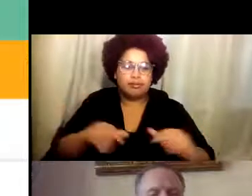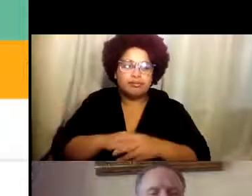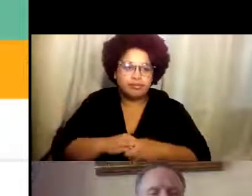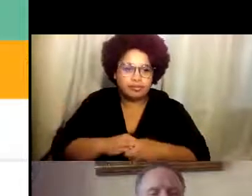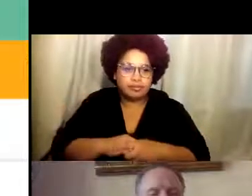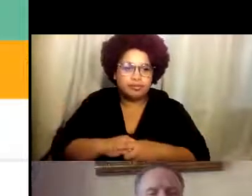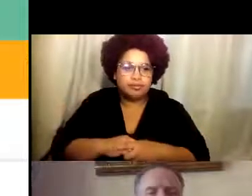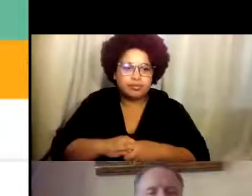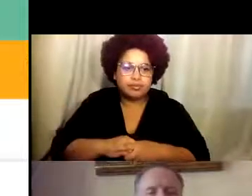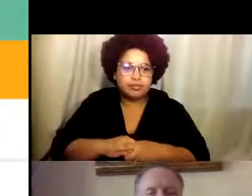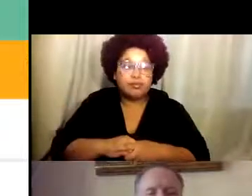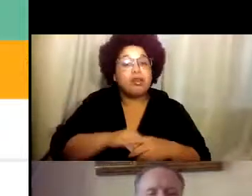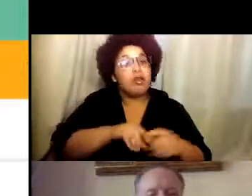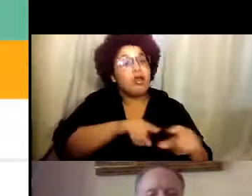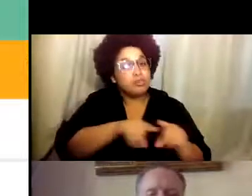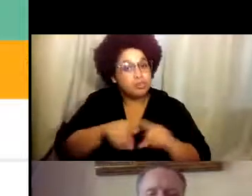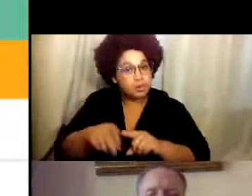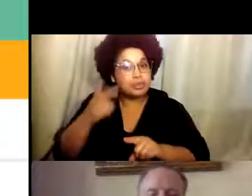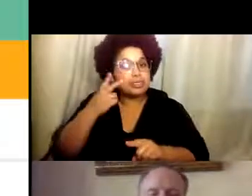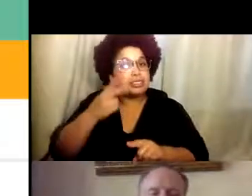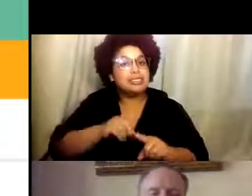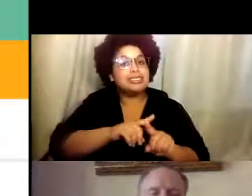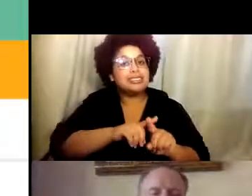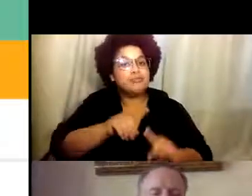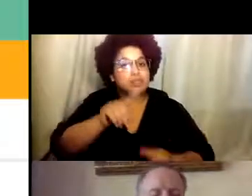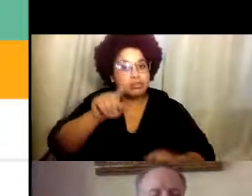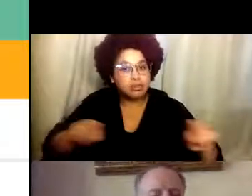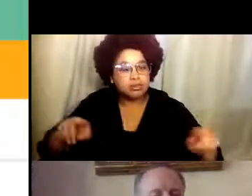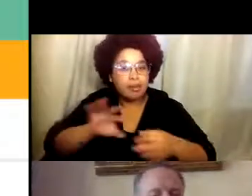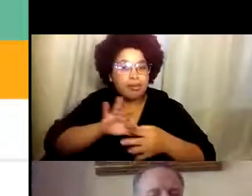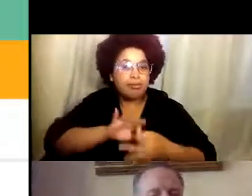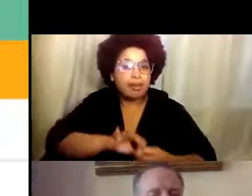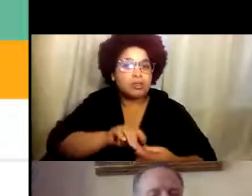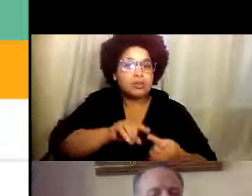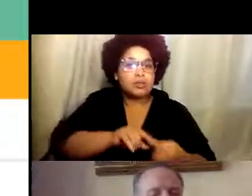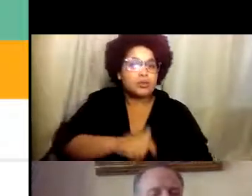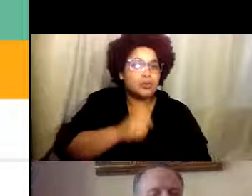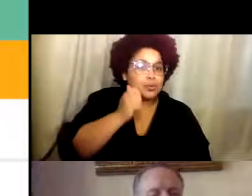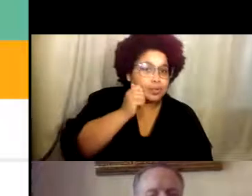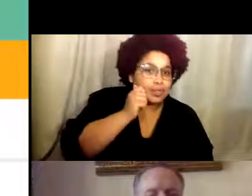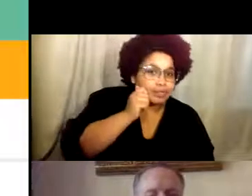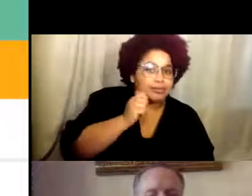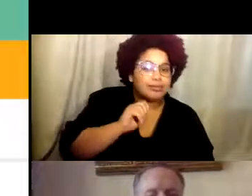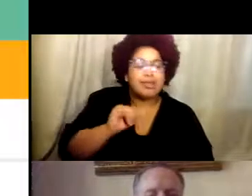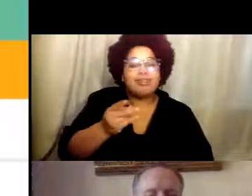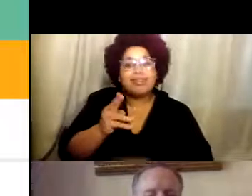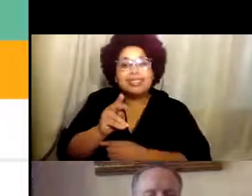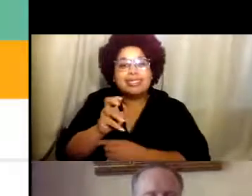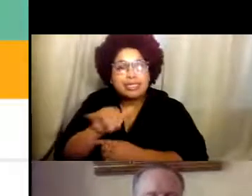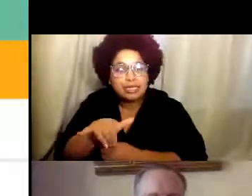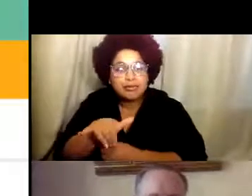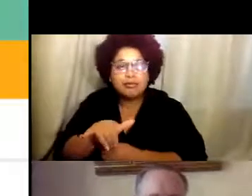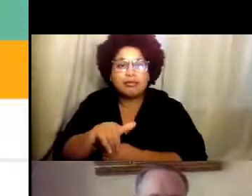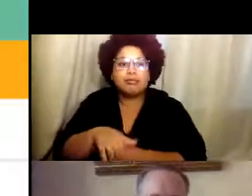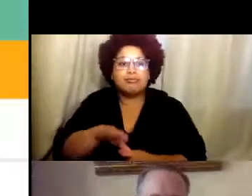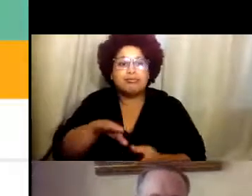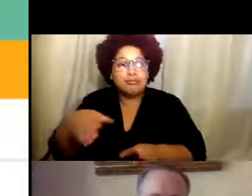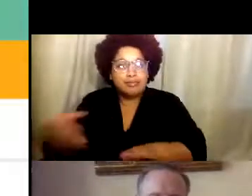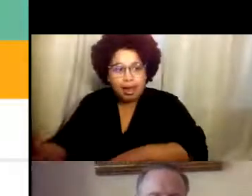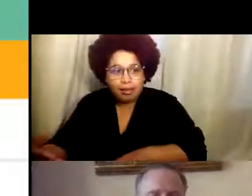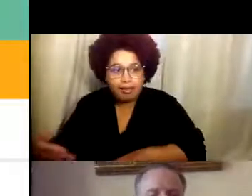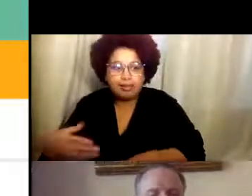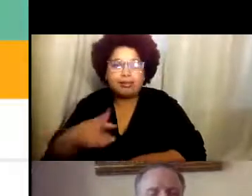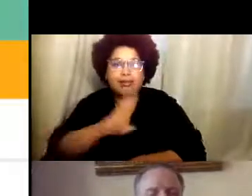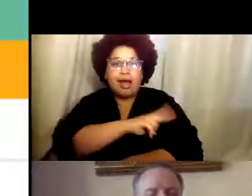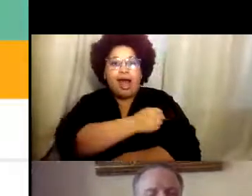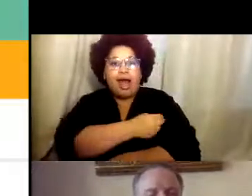As well, there are differences based on race and ethnicity with cases, hospitalizations, and deaths. And